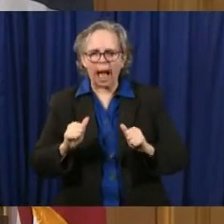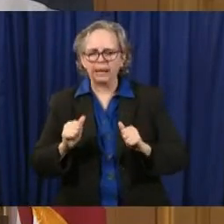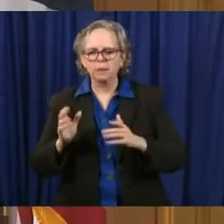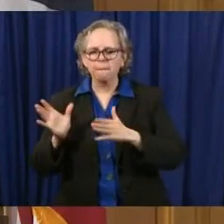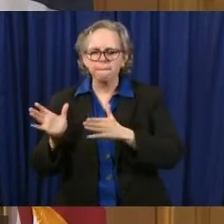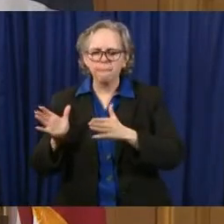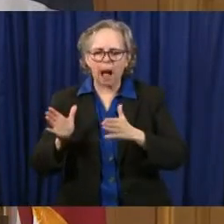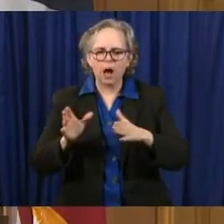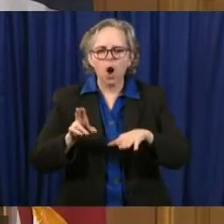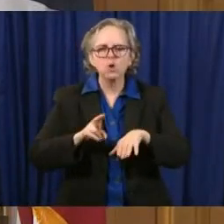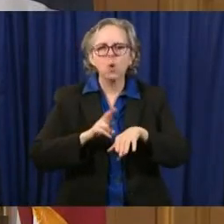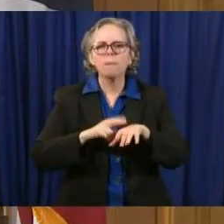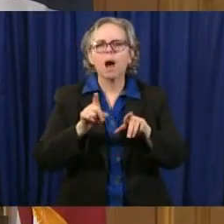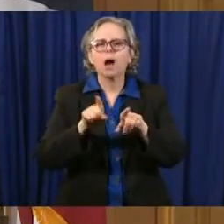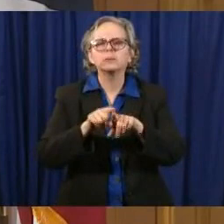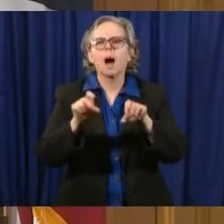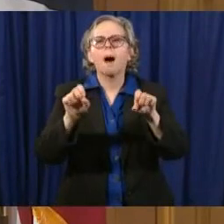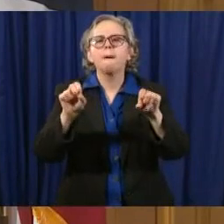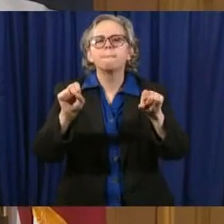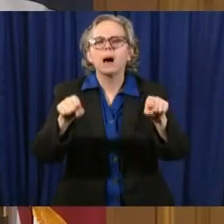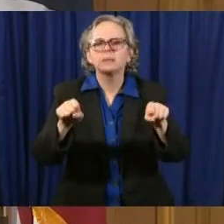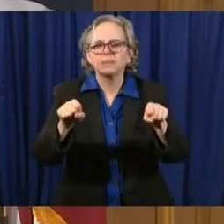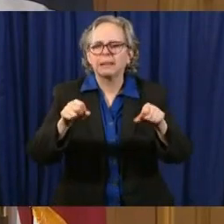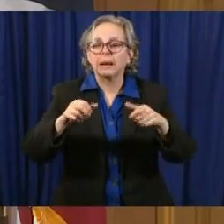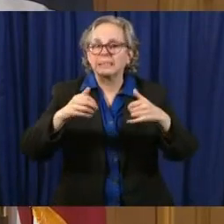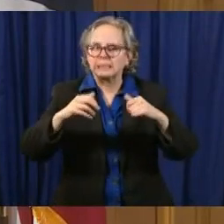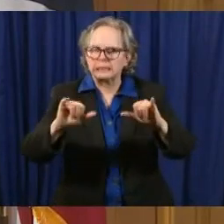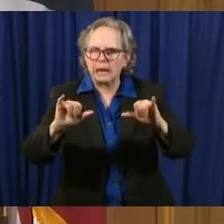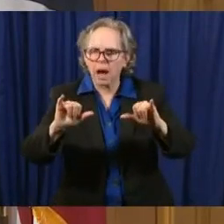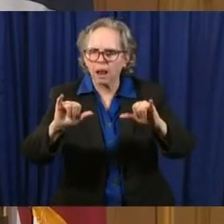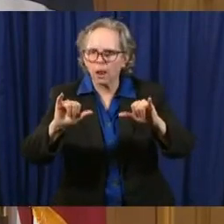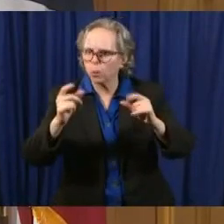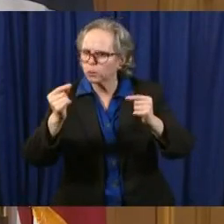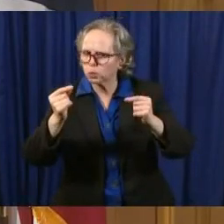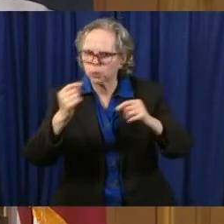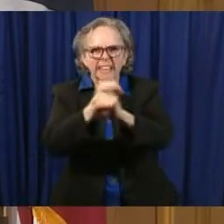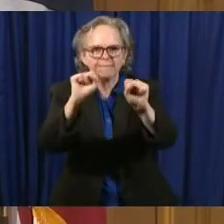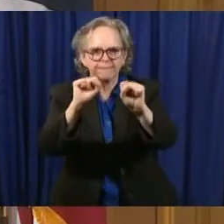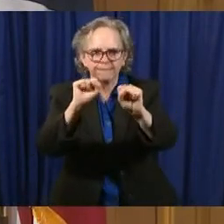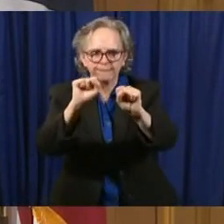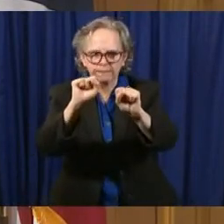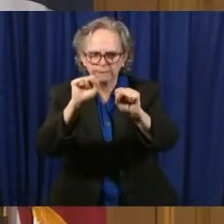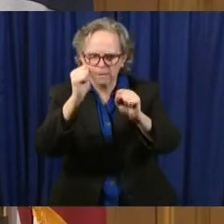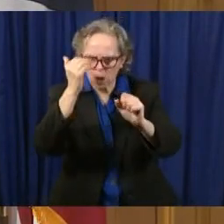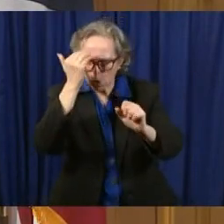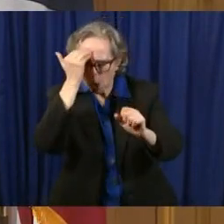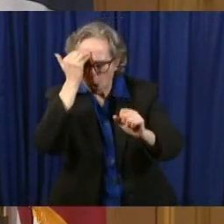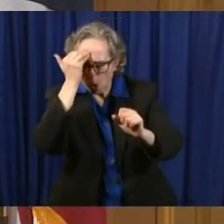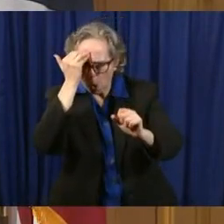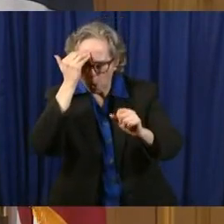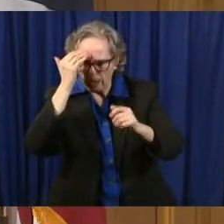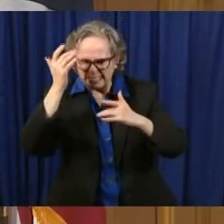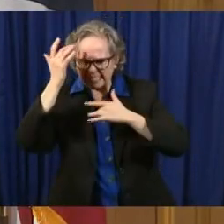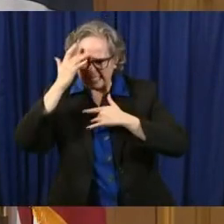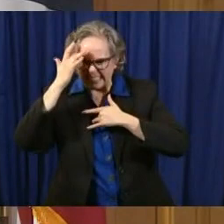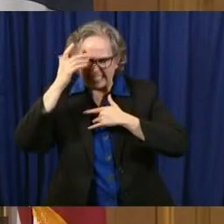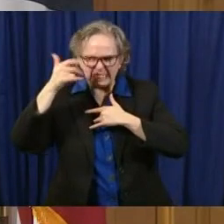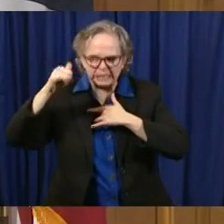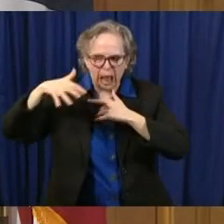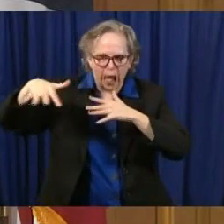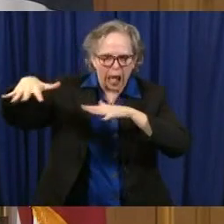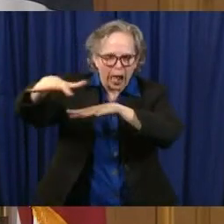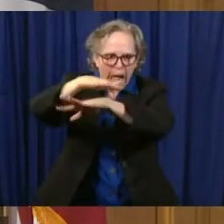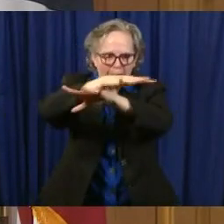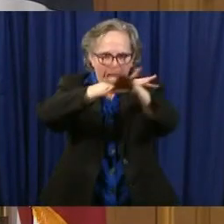fact that we still have a monster out there that is lurking and that can kill us? And we are still going to have